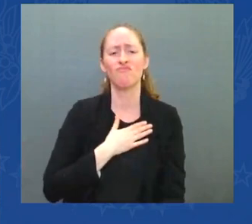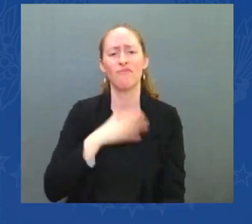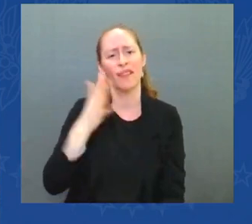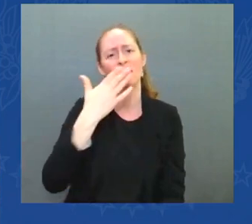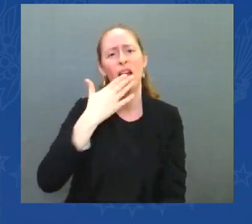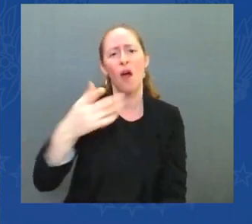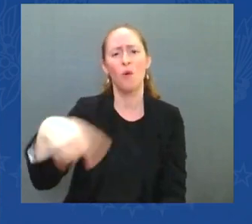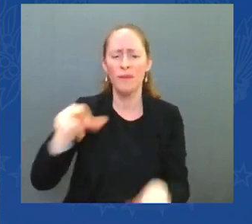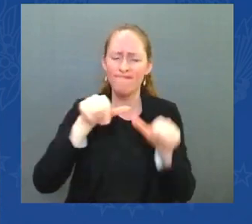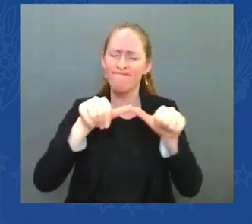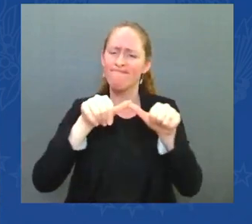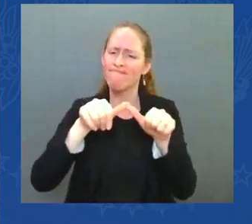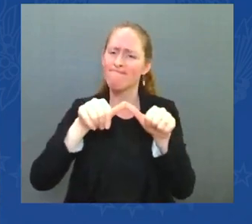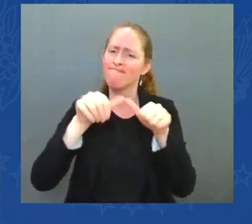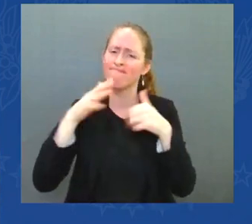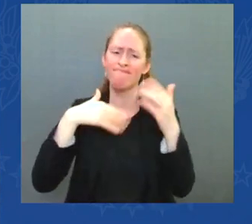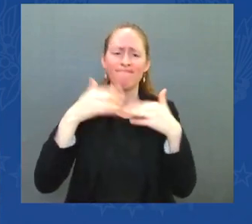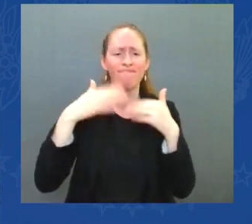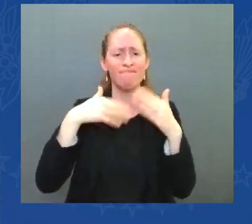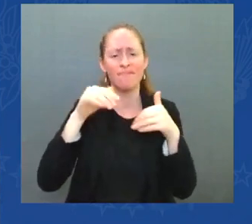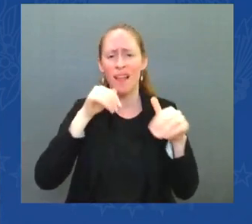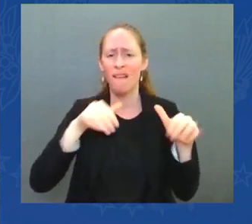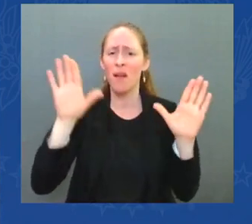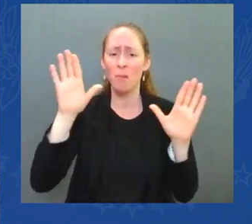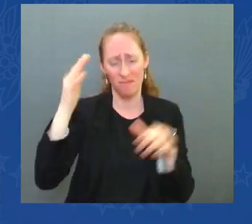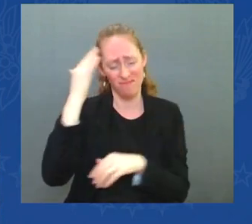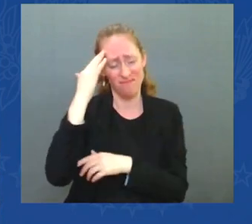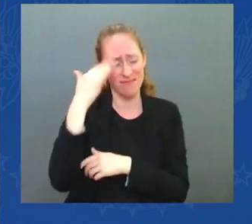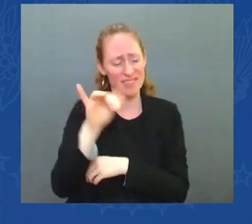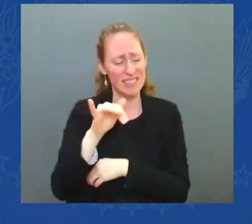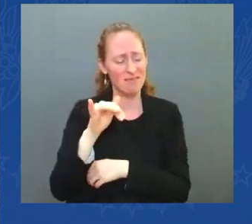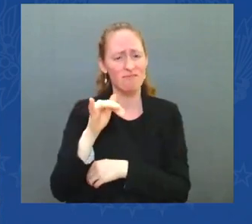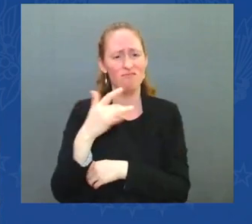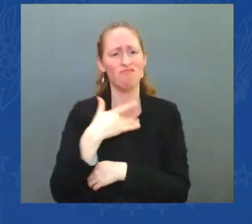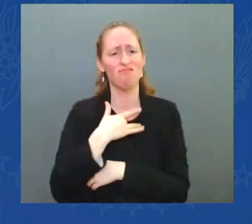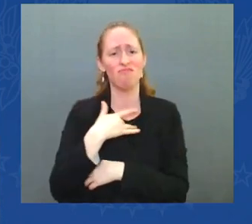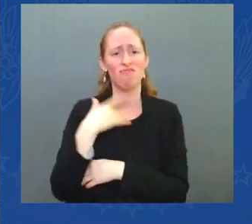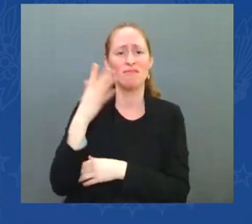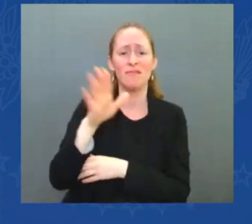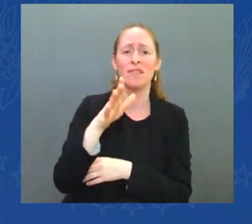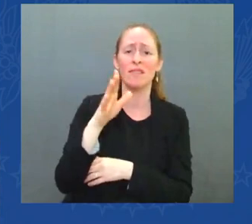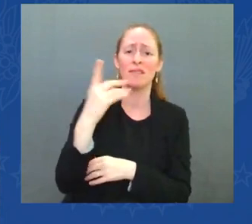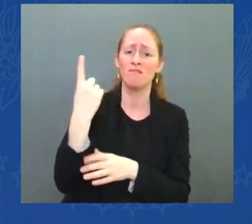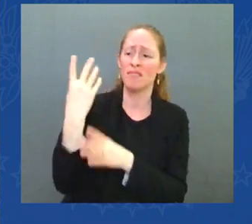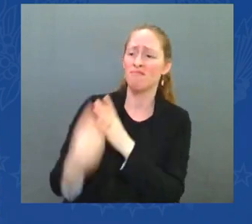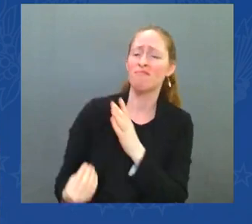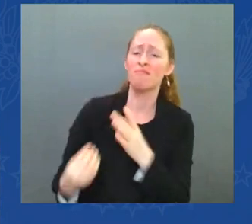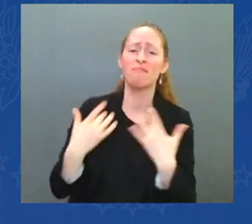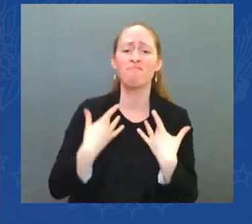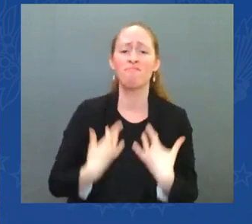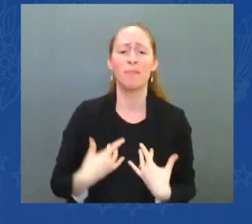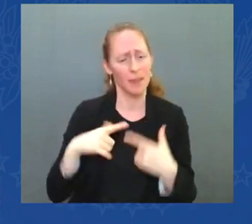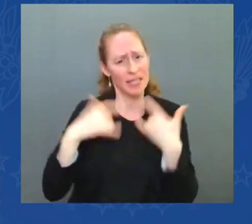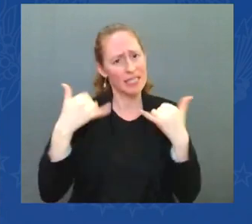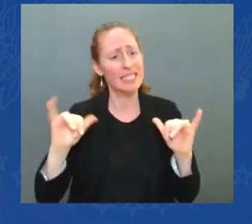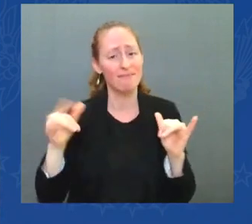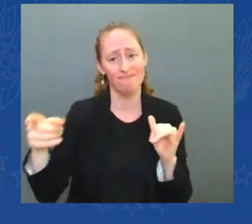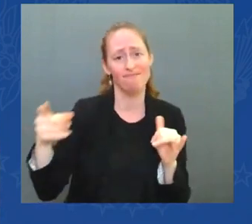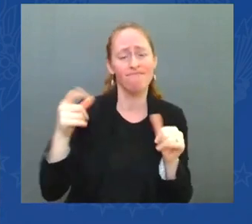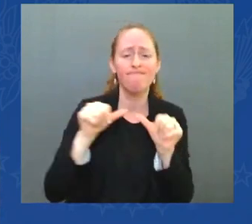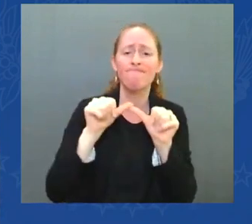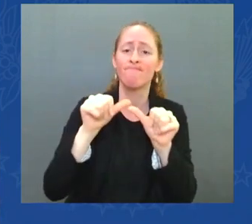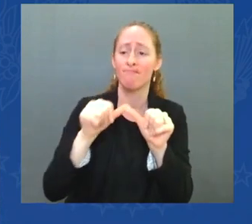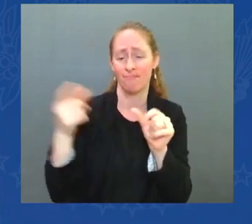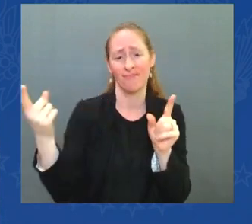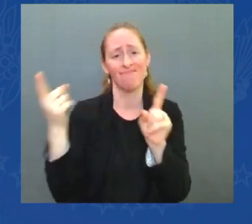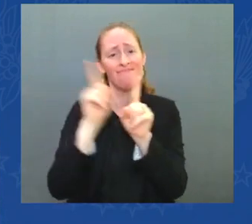deep honor to stand with you today. As we know all too well, our nation continues